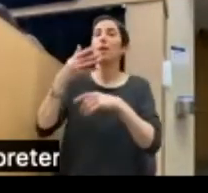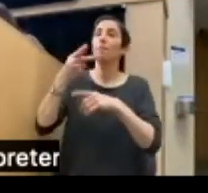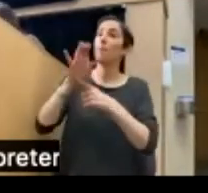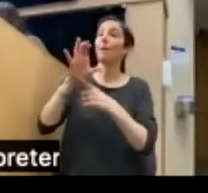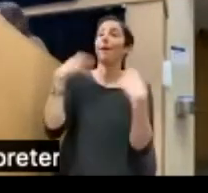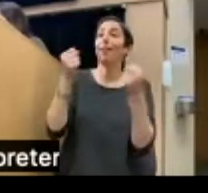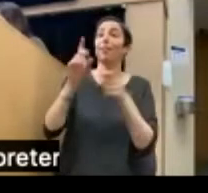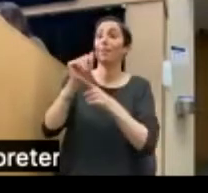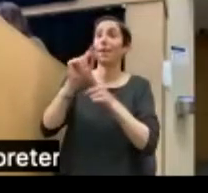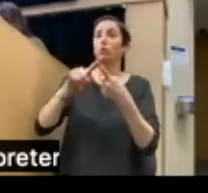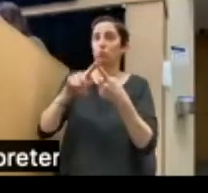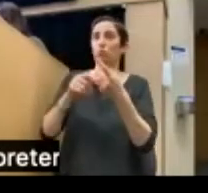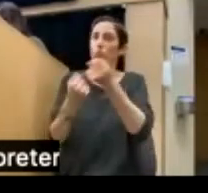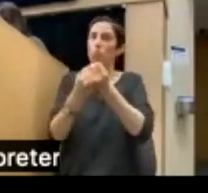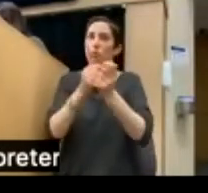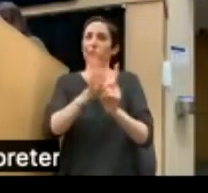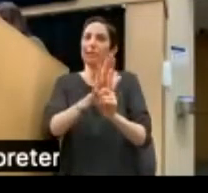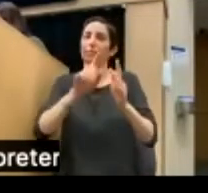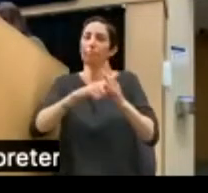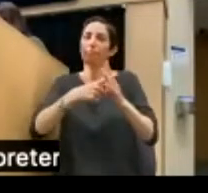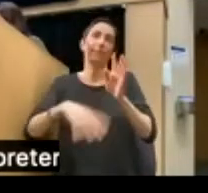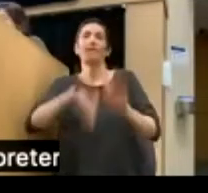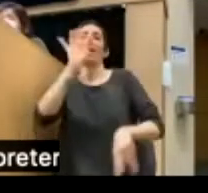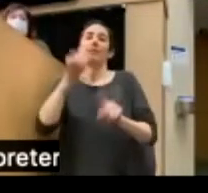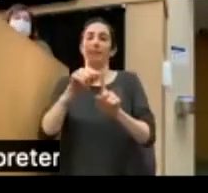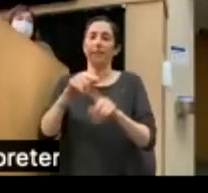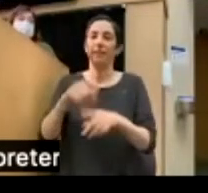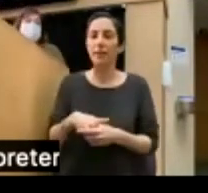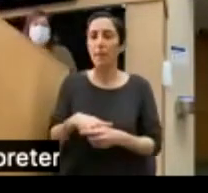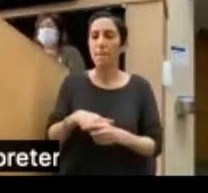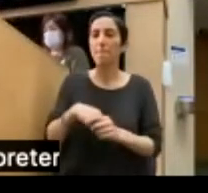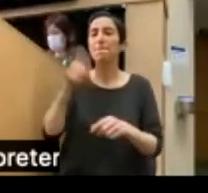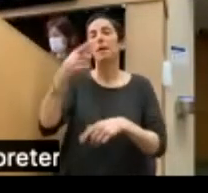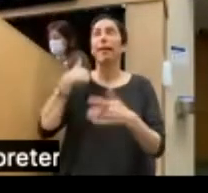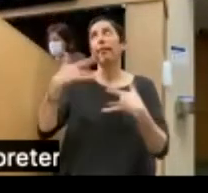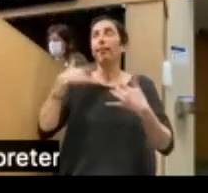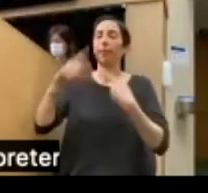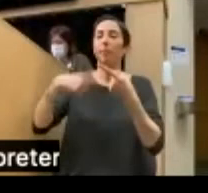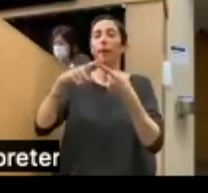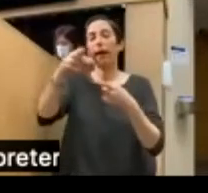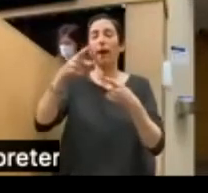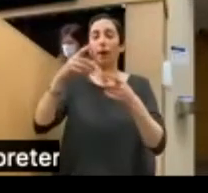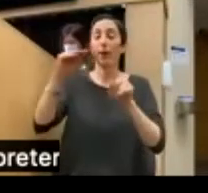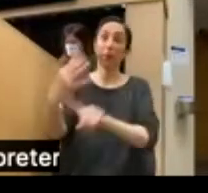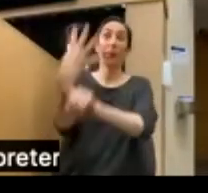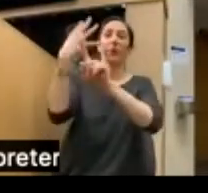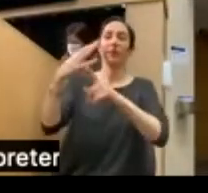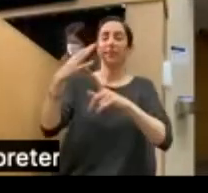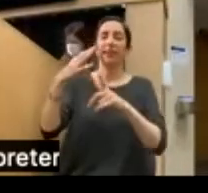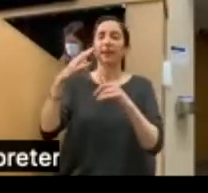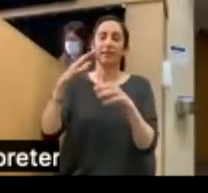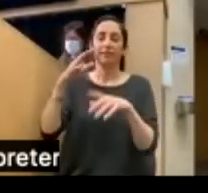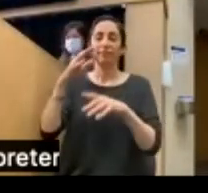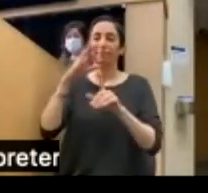So you'll have to excuse my excitement over this animation, but we're going to time travel forward four